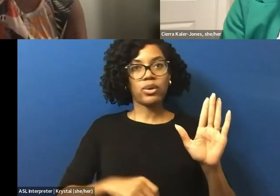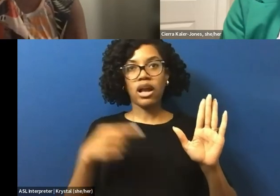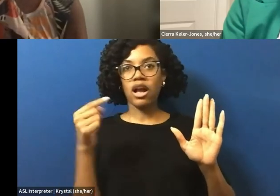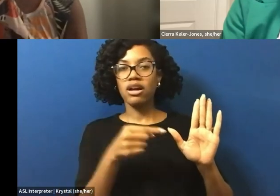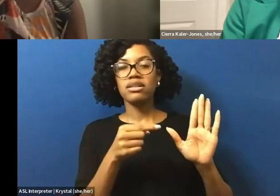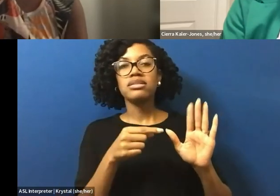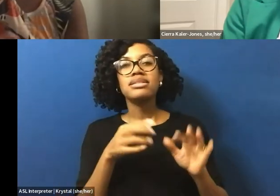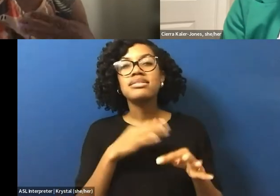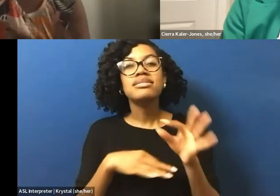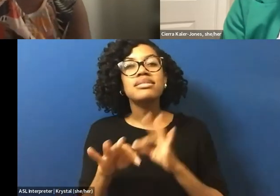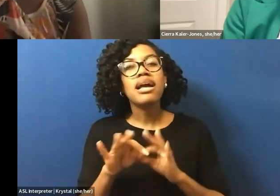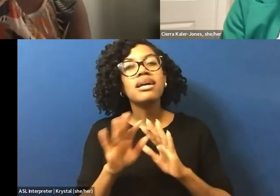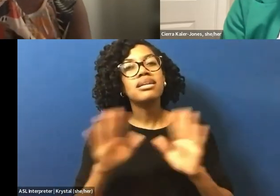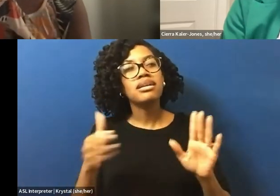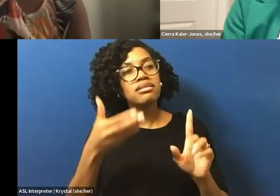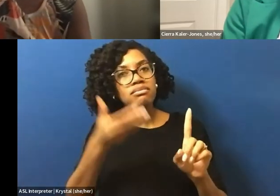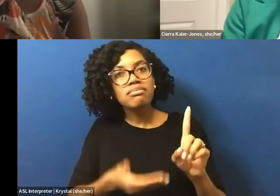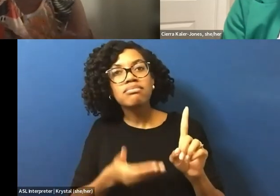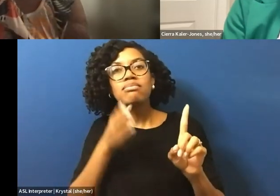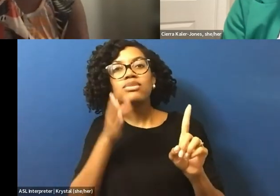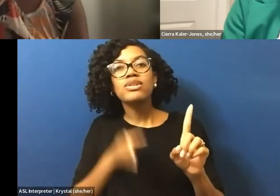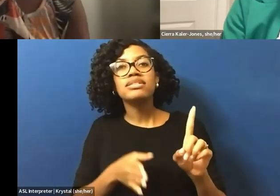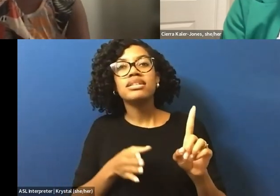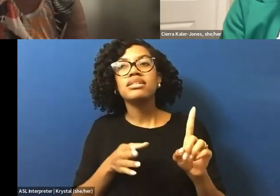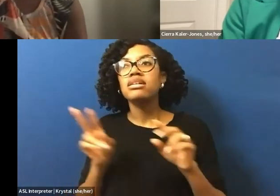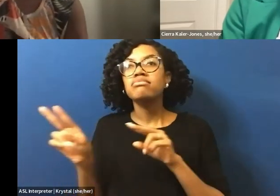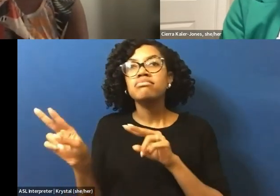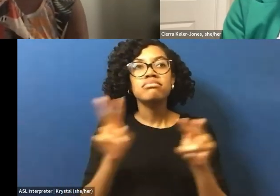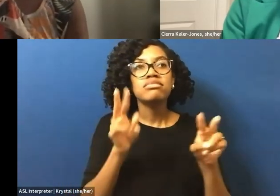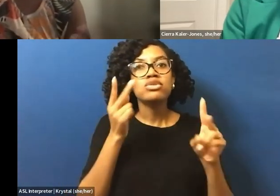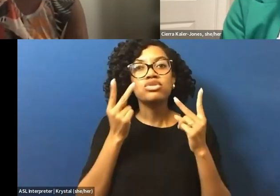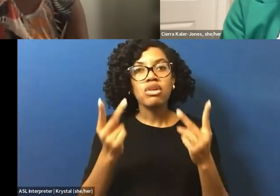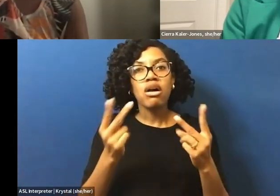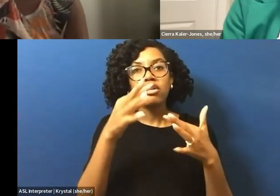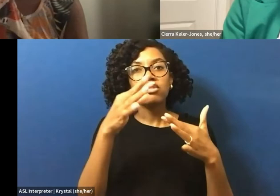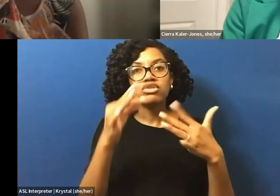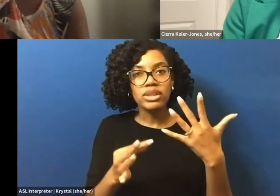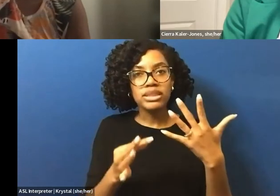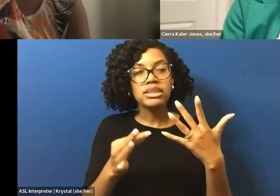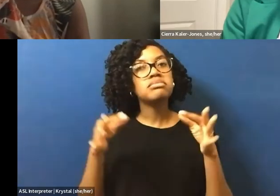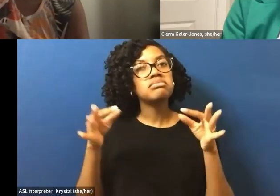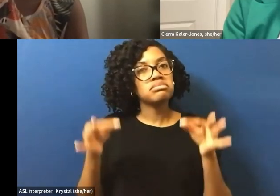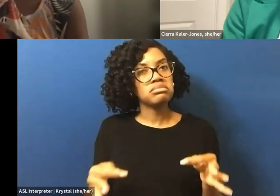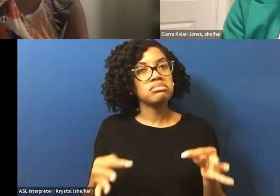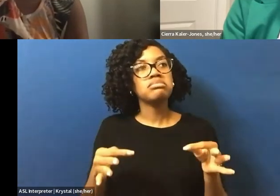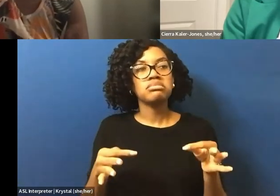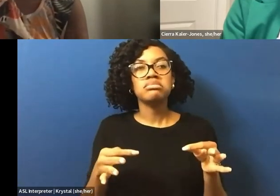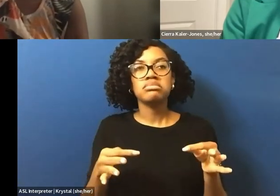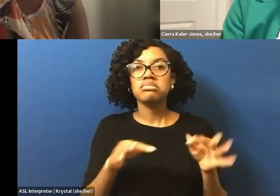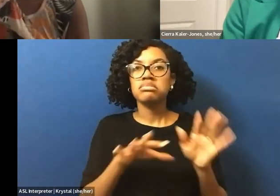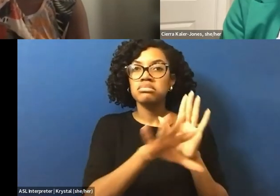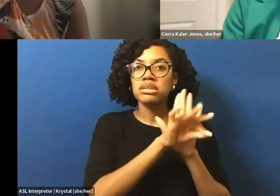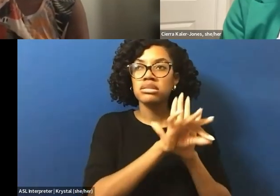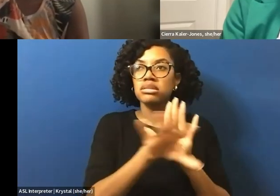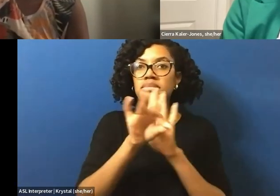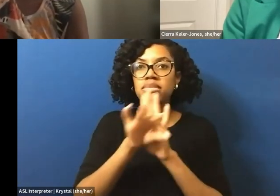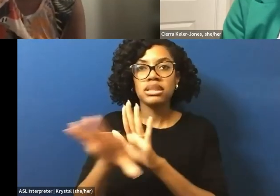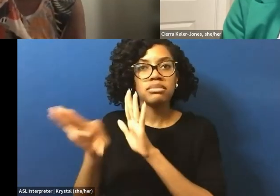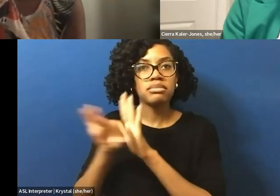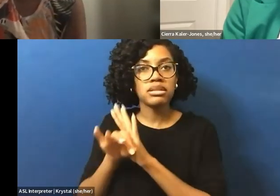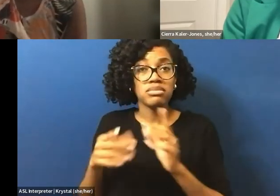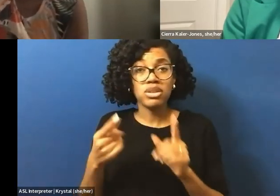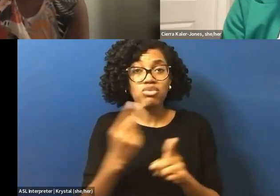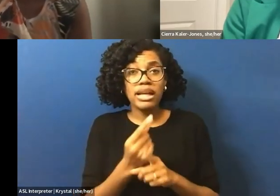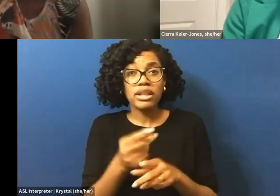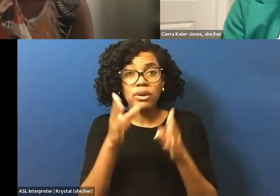set of choices, and those choices, you know, had big reverberations, but nonetheless, they were regular people presented with a set of choices, and